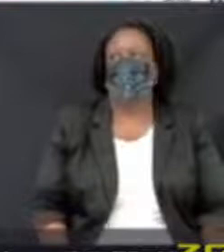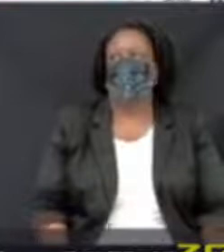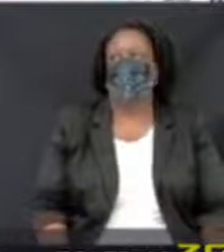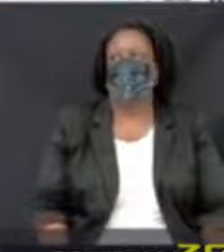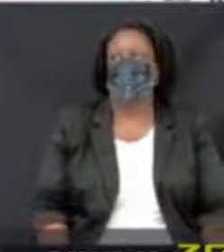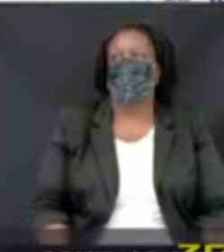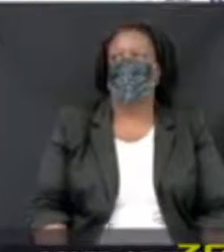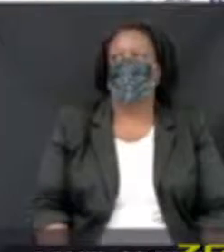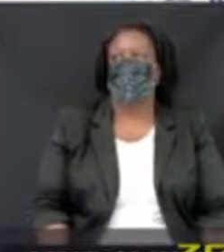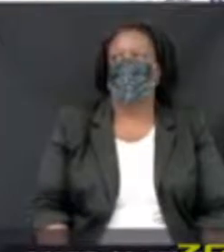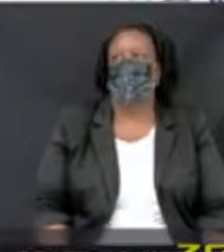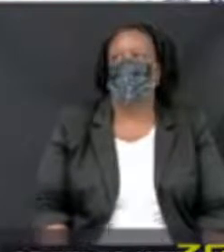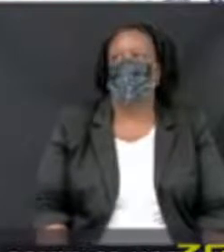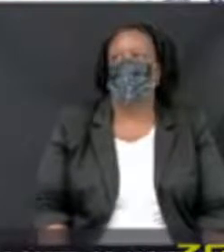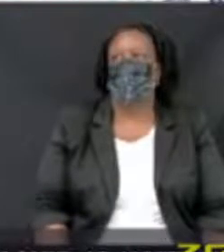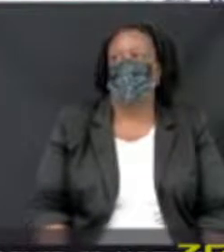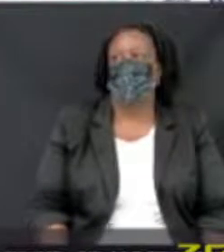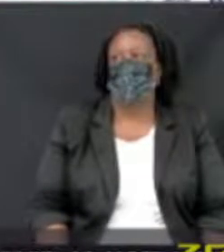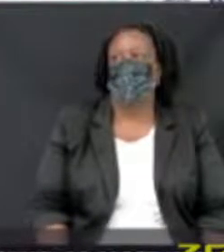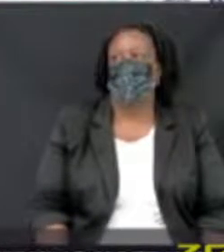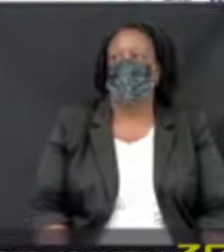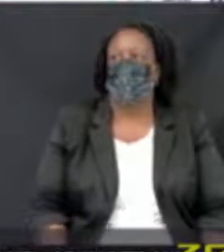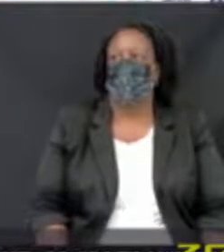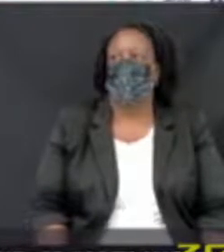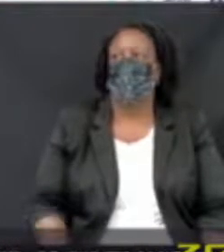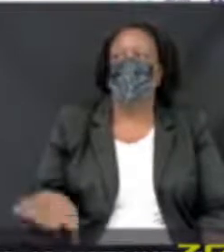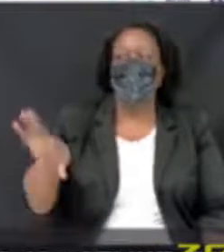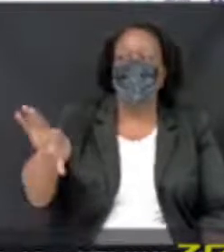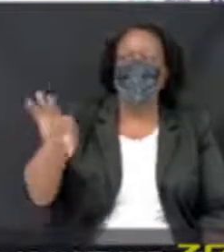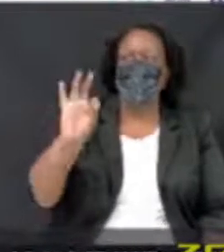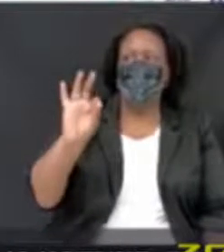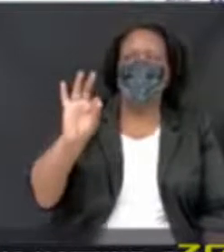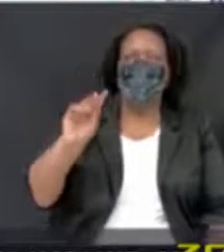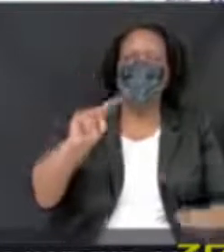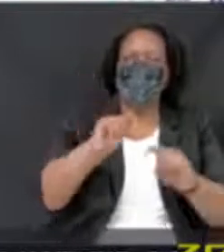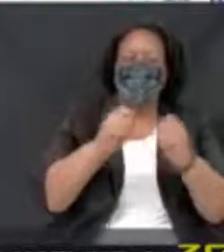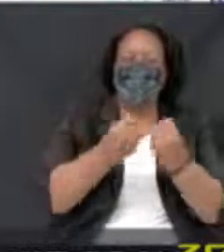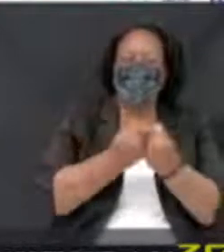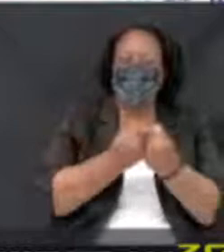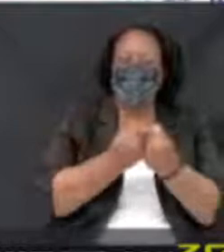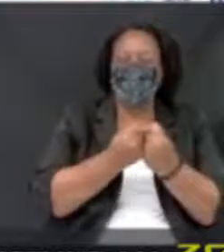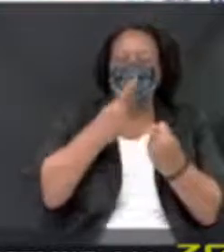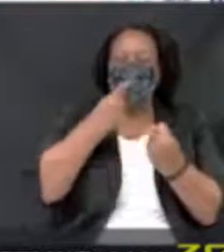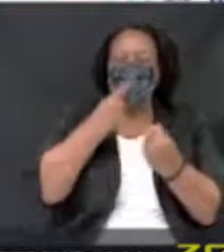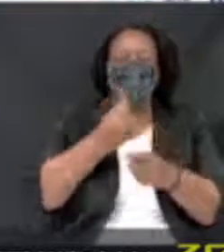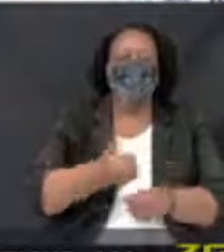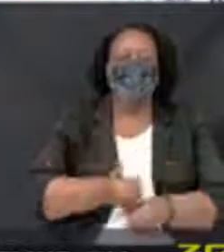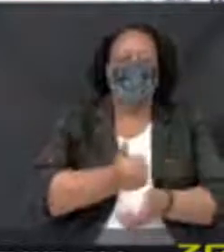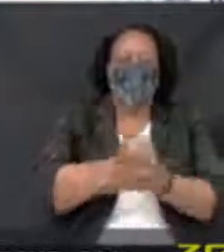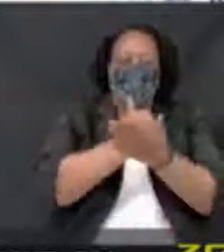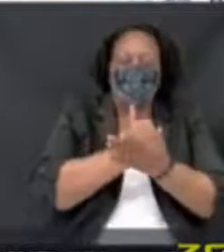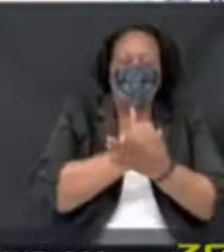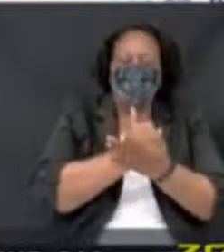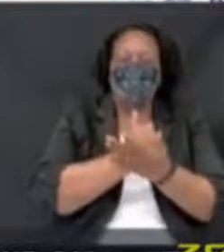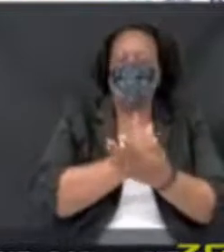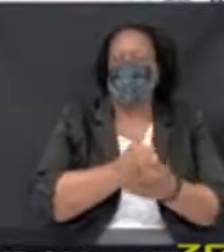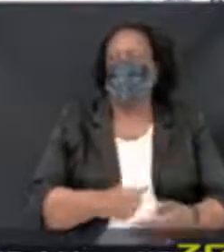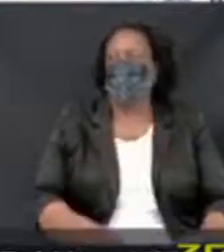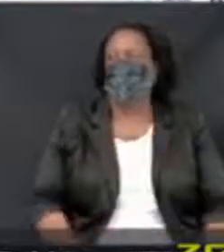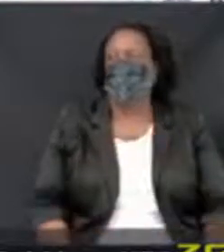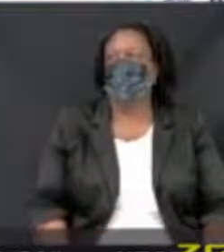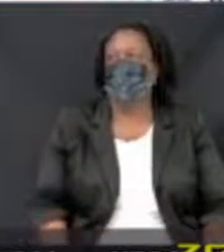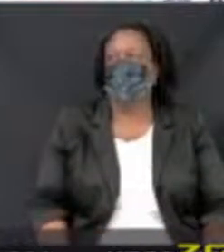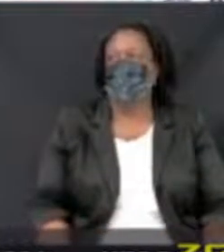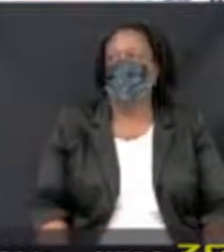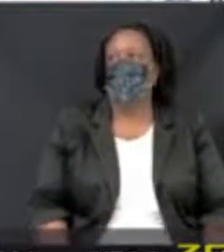COVID-19. E, to identify compliance team to assist in its operations. F, to guide the public